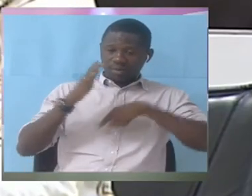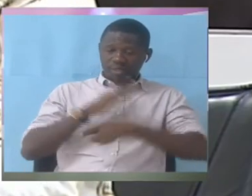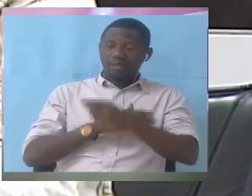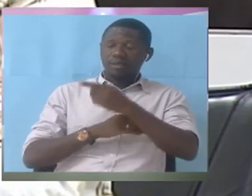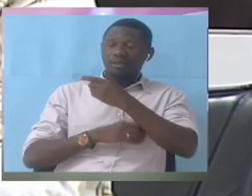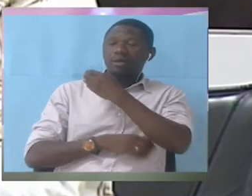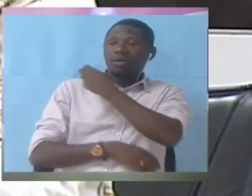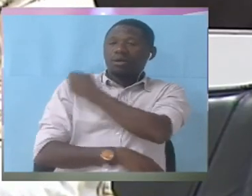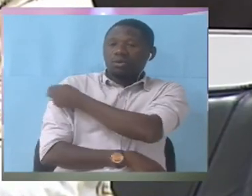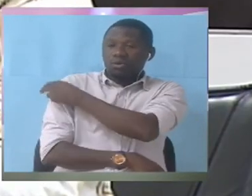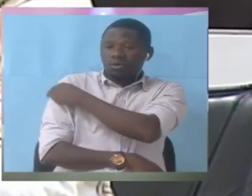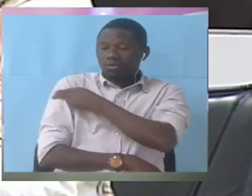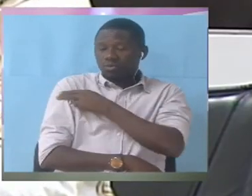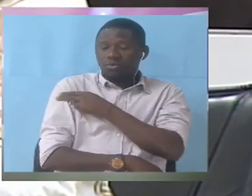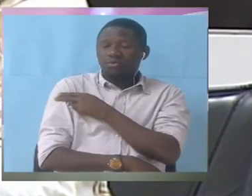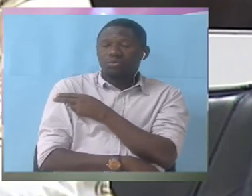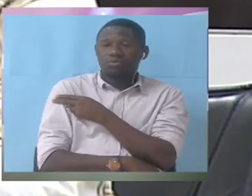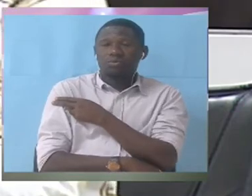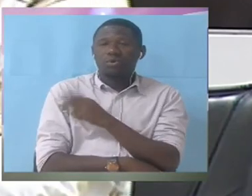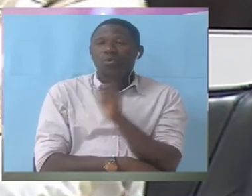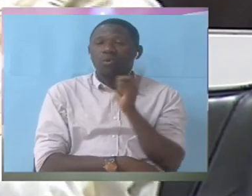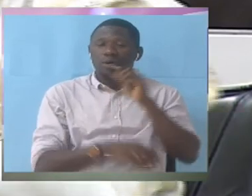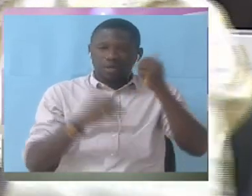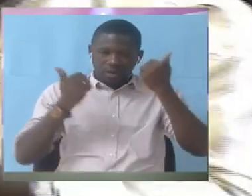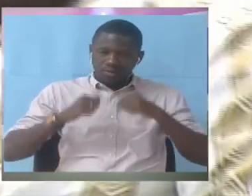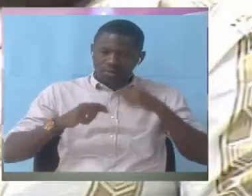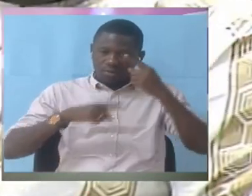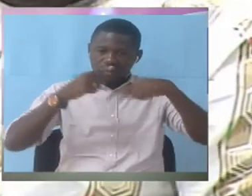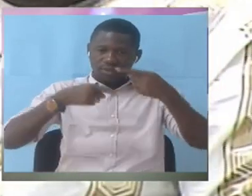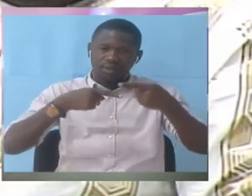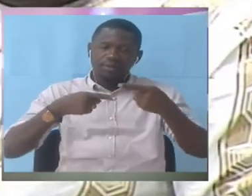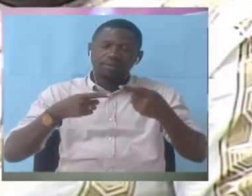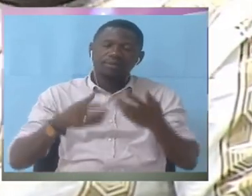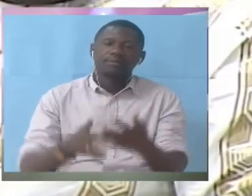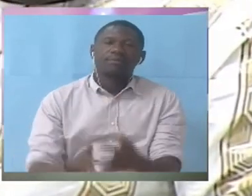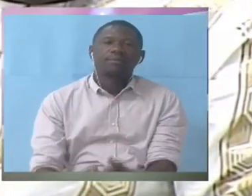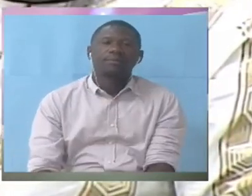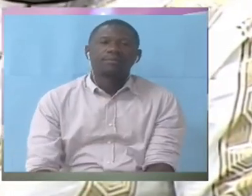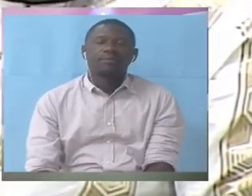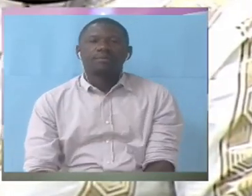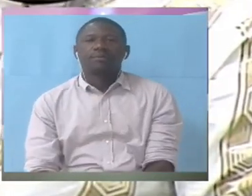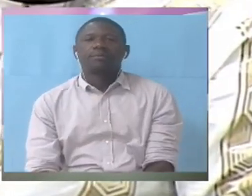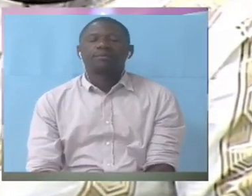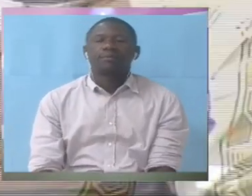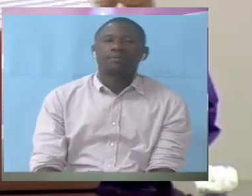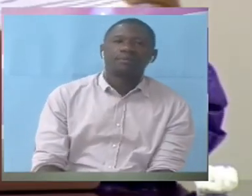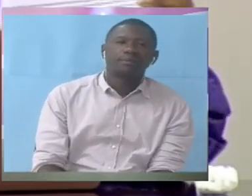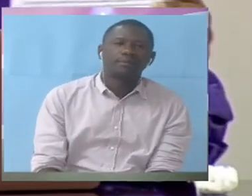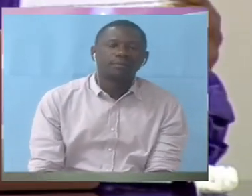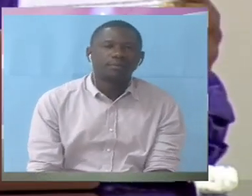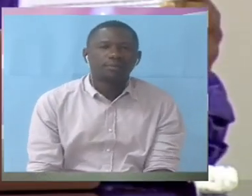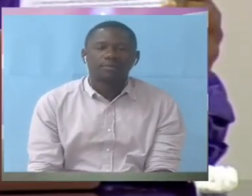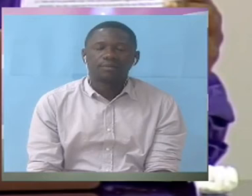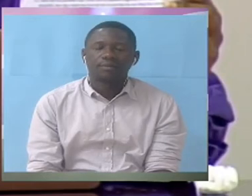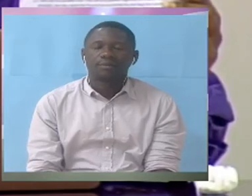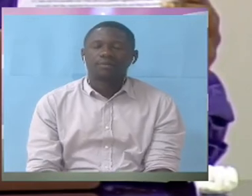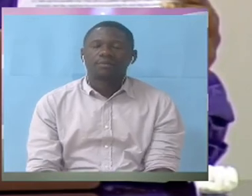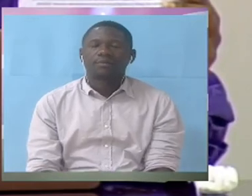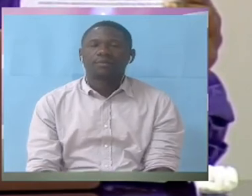waxe lolu ne yen do len duga ci fajj mom mom lana xewon ganaw lolu.